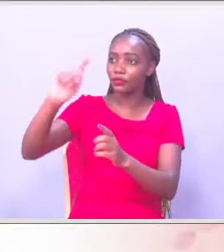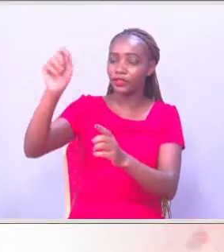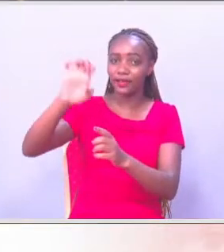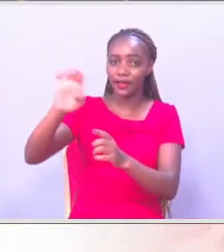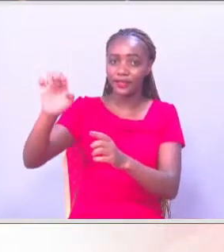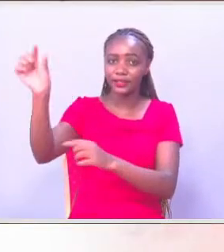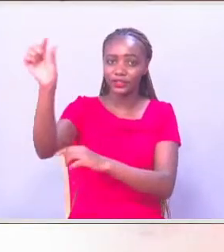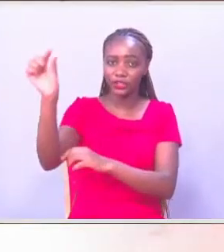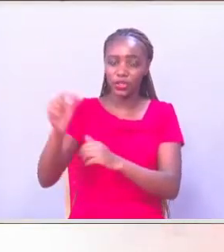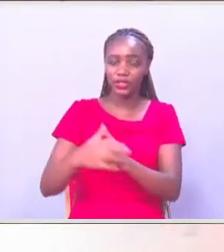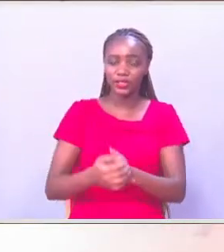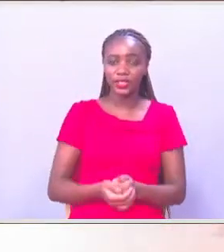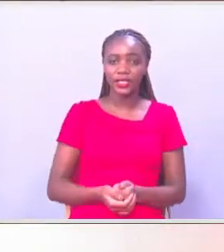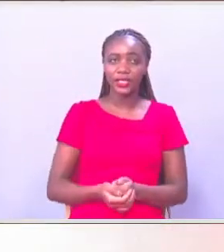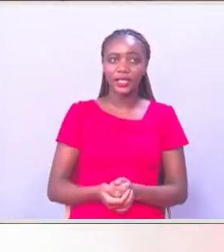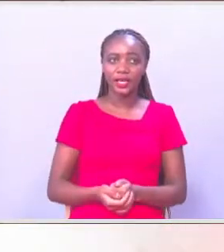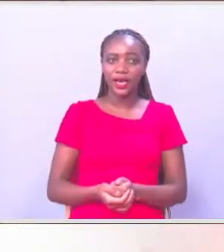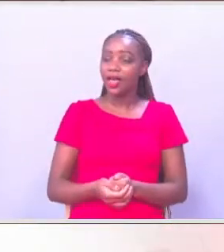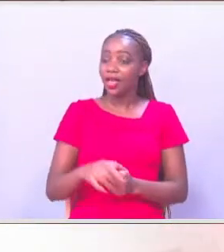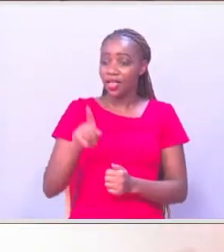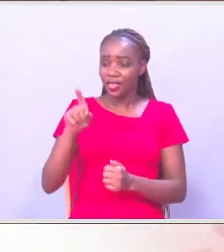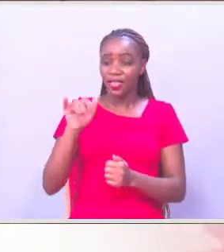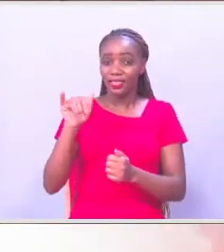East regions. That time,